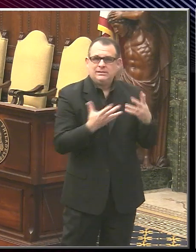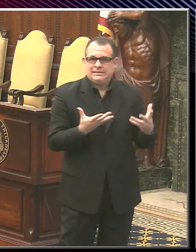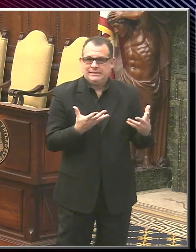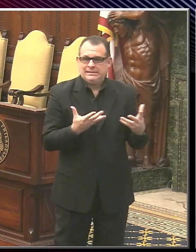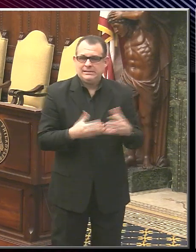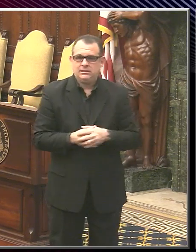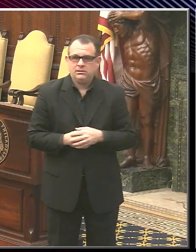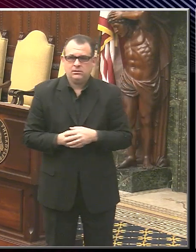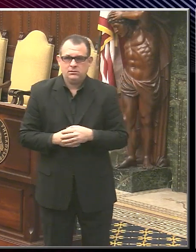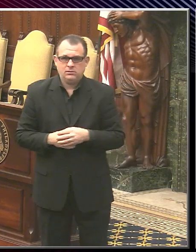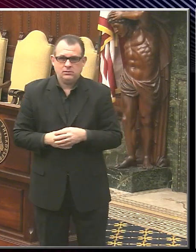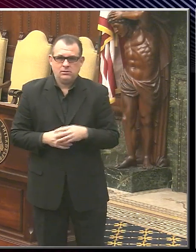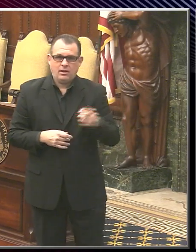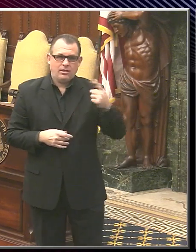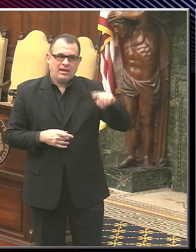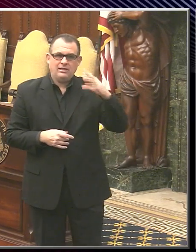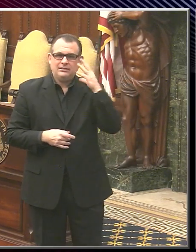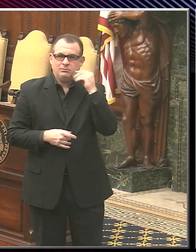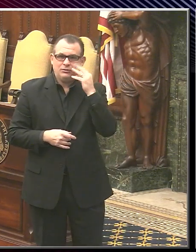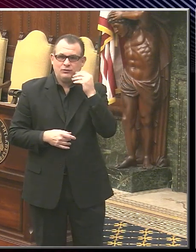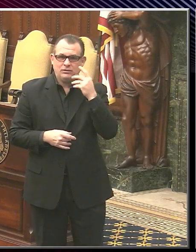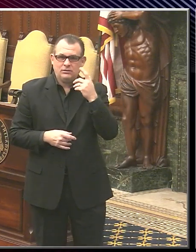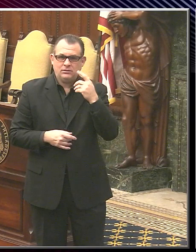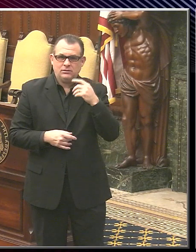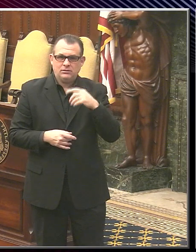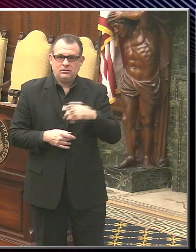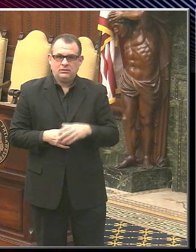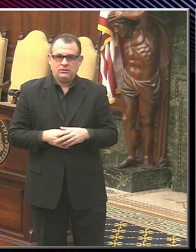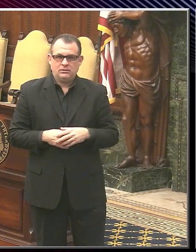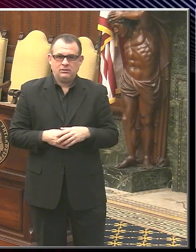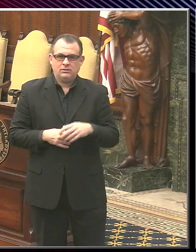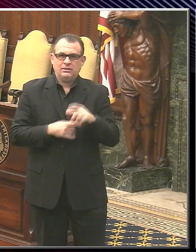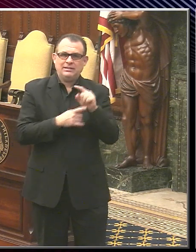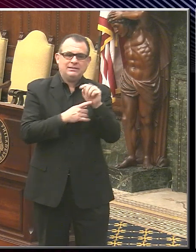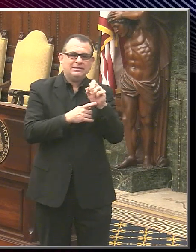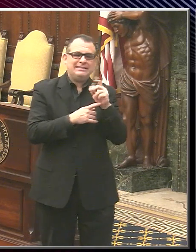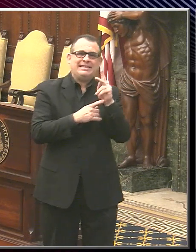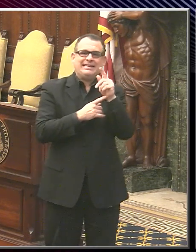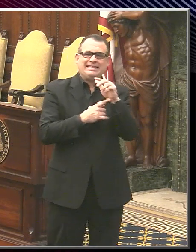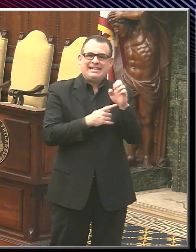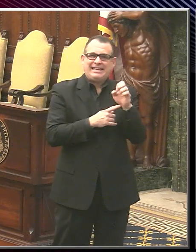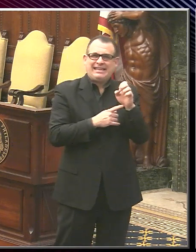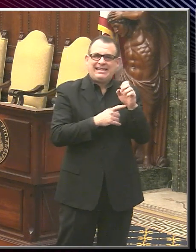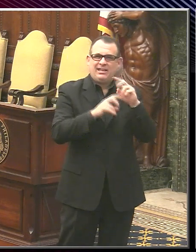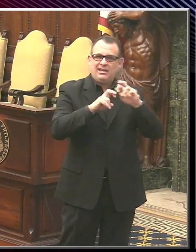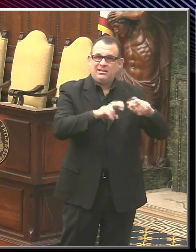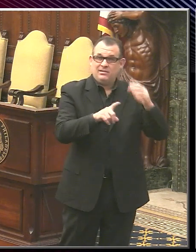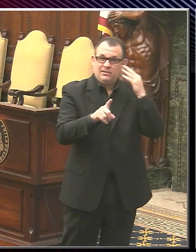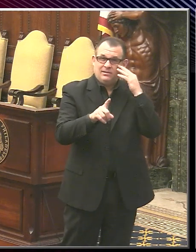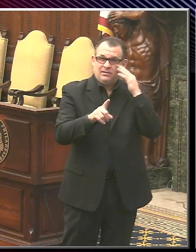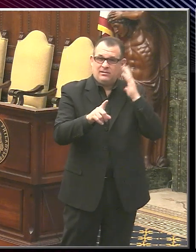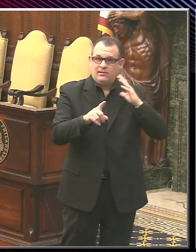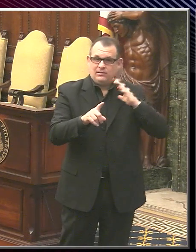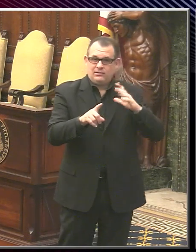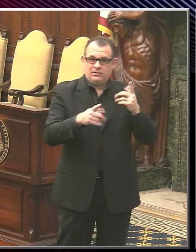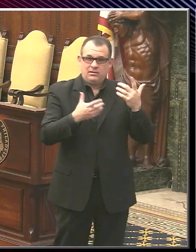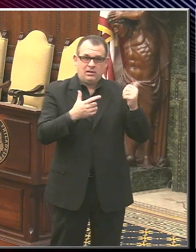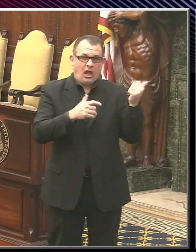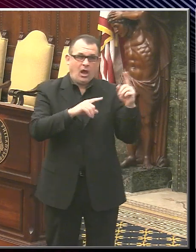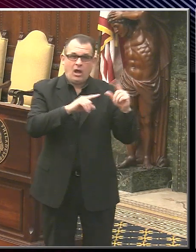experiment. And of course, there are cases in history in the country in which ethnic groups have been tested